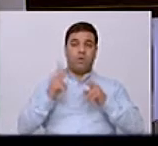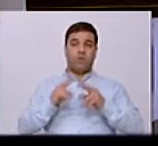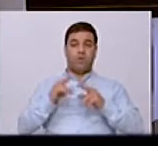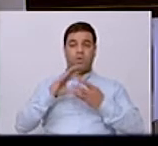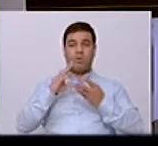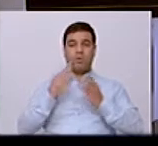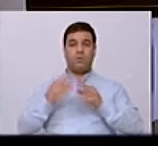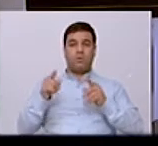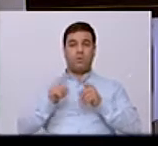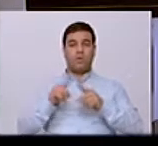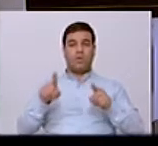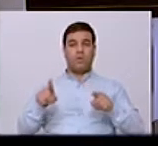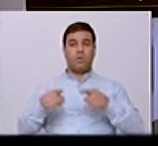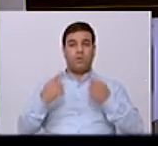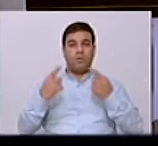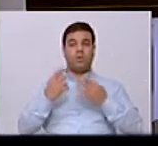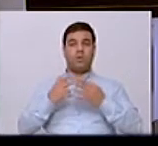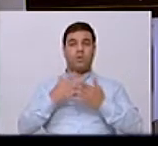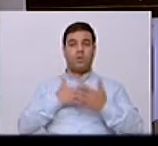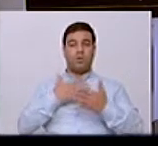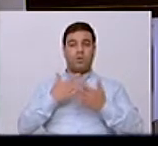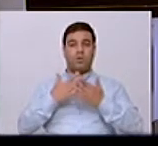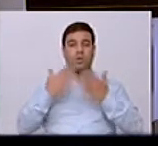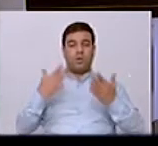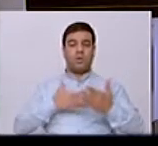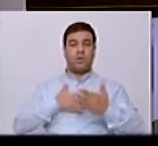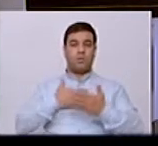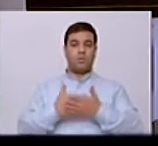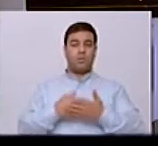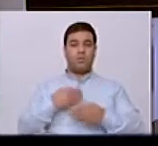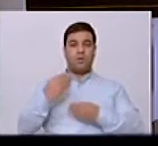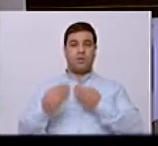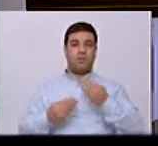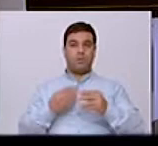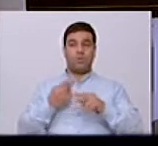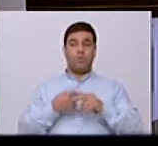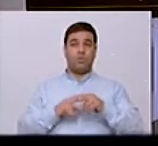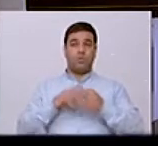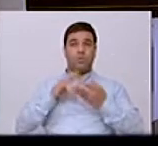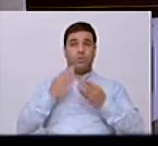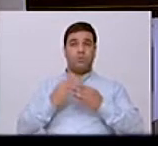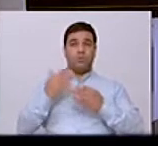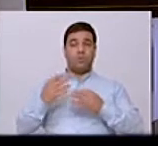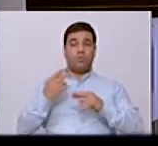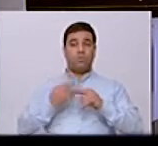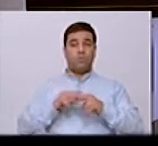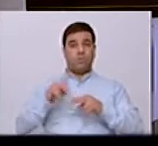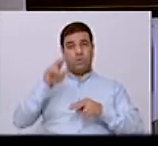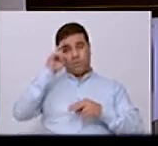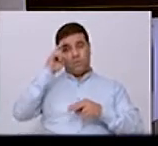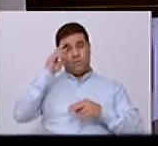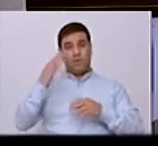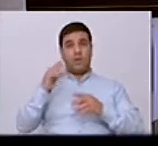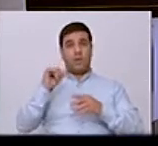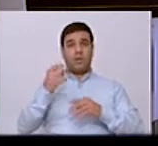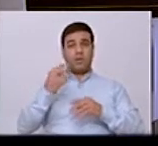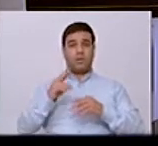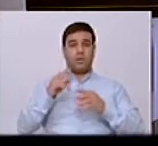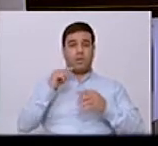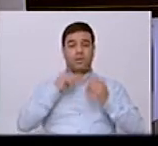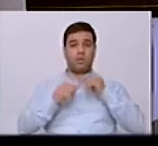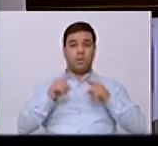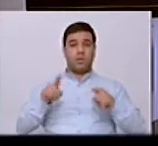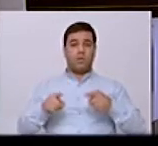sanoat tarmoqlarini rivojlantirishga katta ahamiyat berilmoqda. Shu xususiyati bilan demak bu davlatlarimiz Osiyodagi